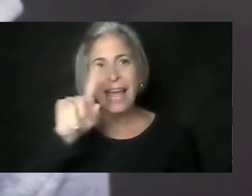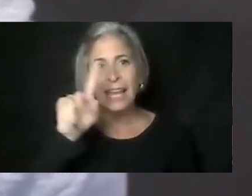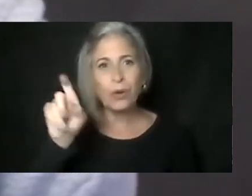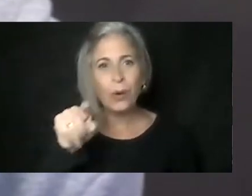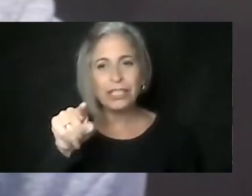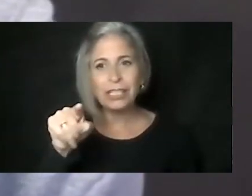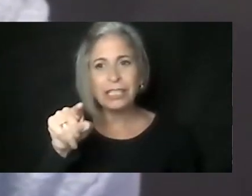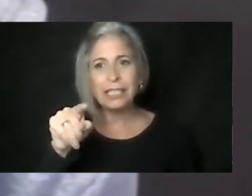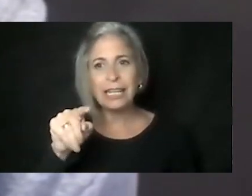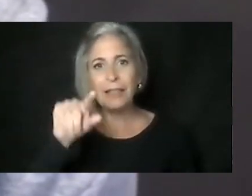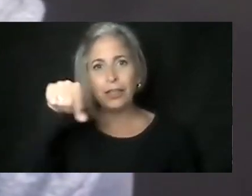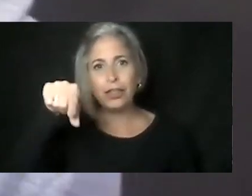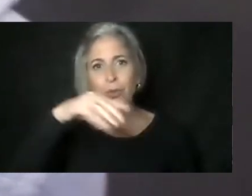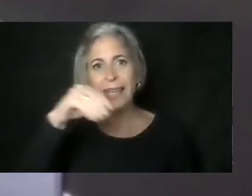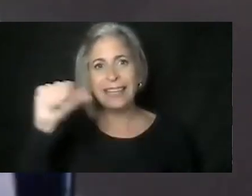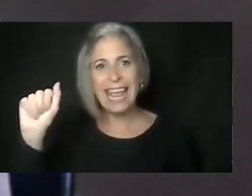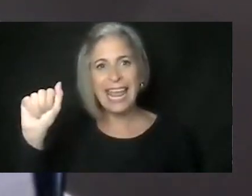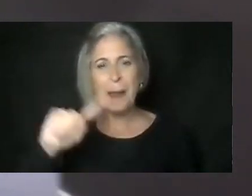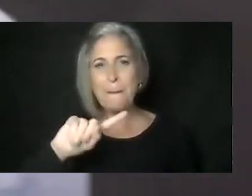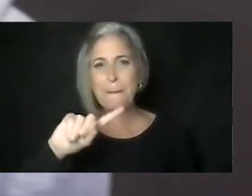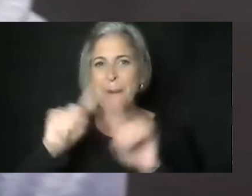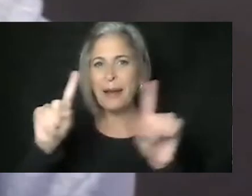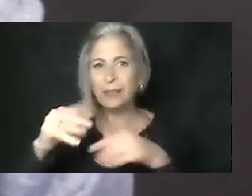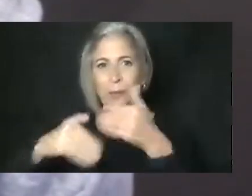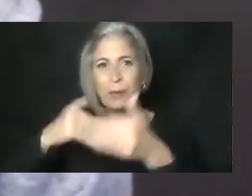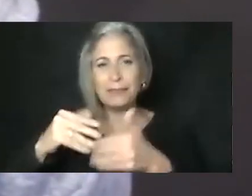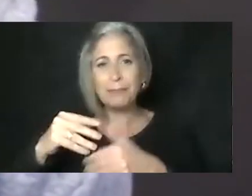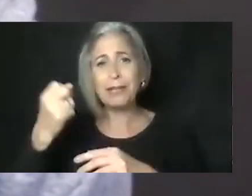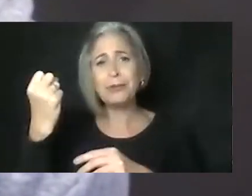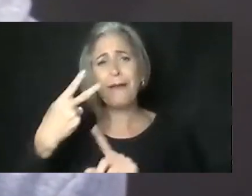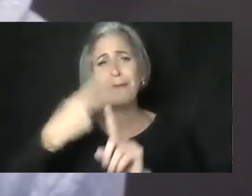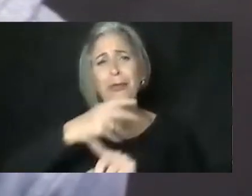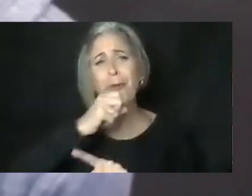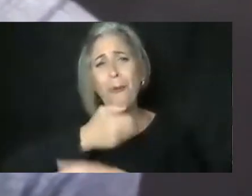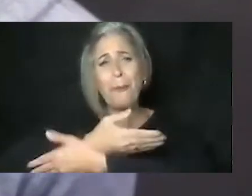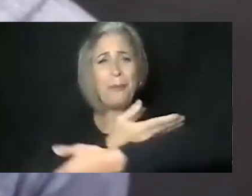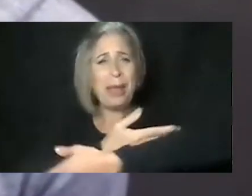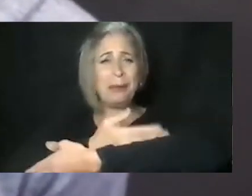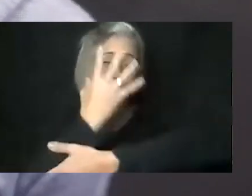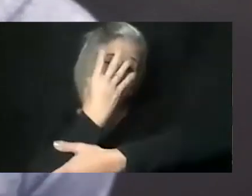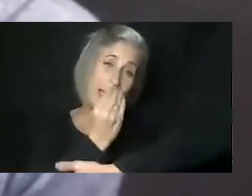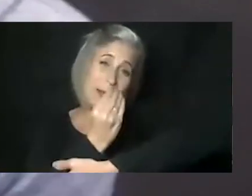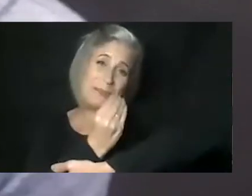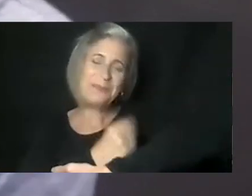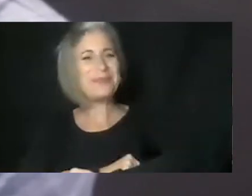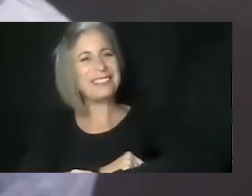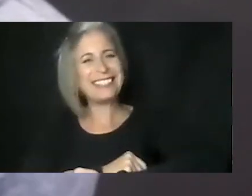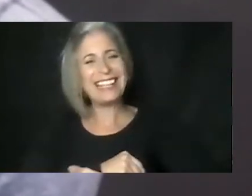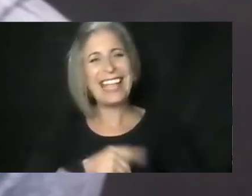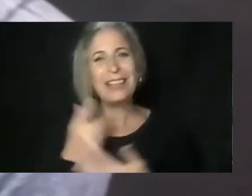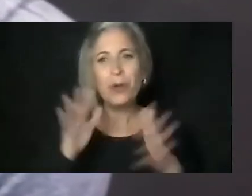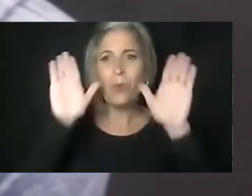in a Q&A chat panel, but I was in the process of putting my 12-month-old down, and it was just a really